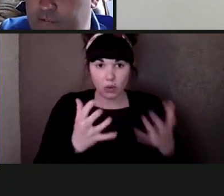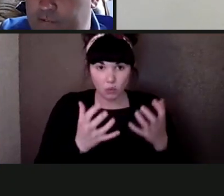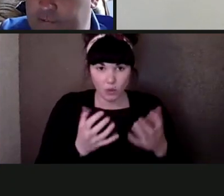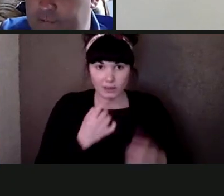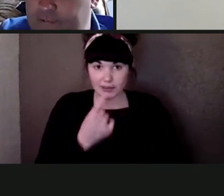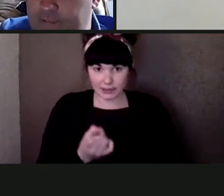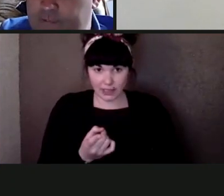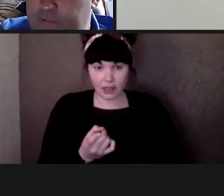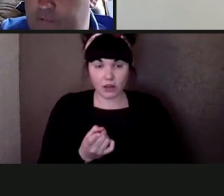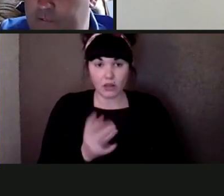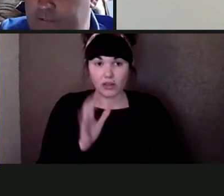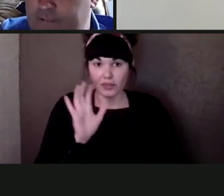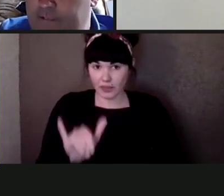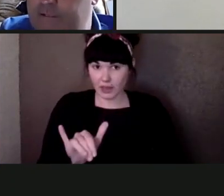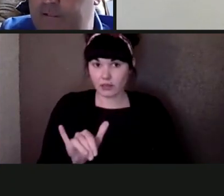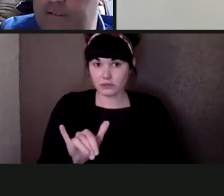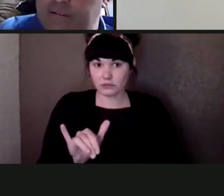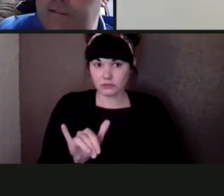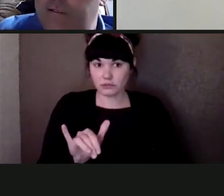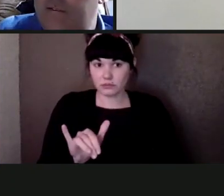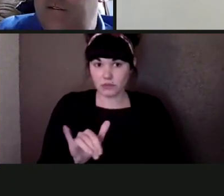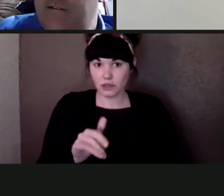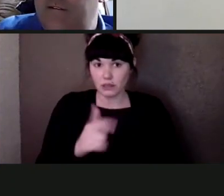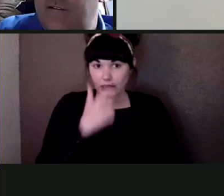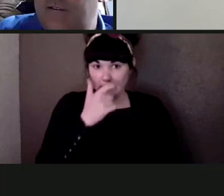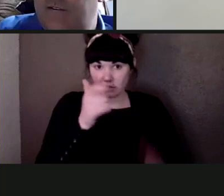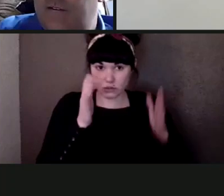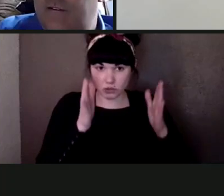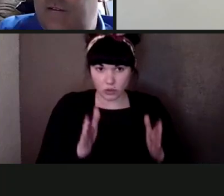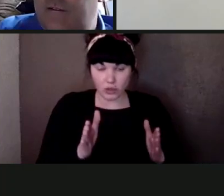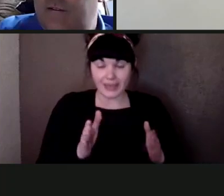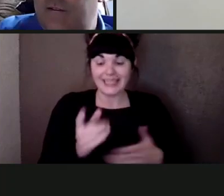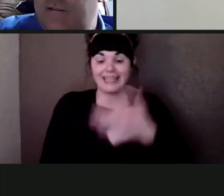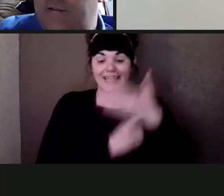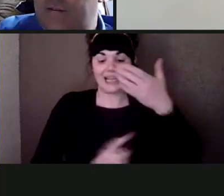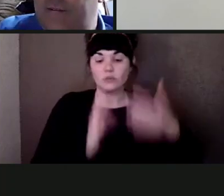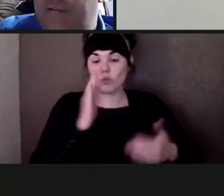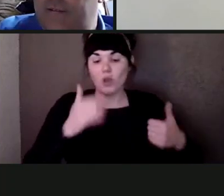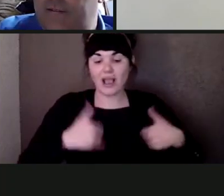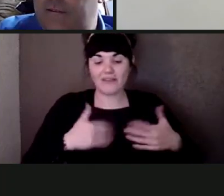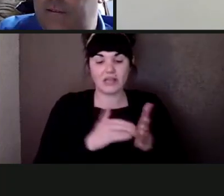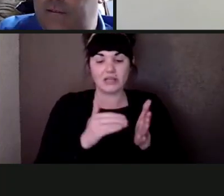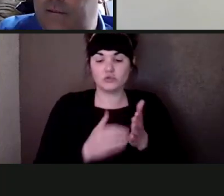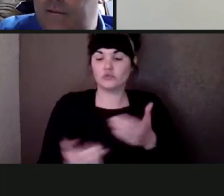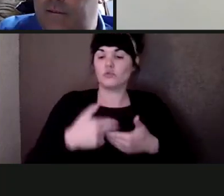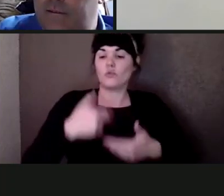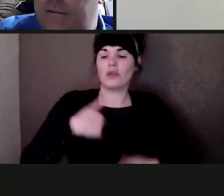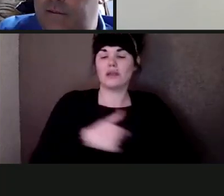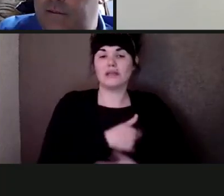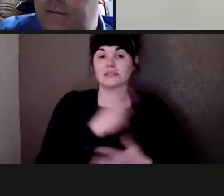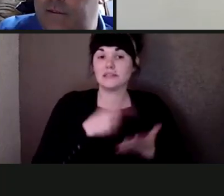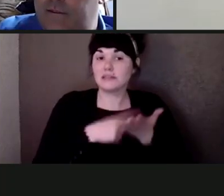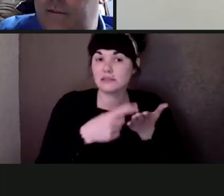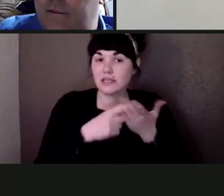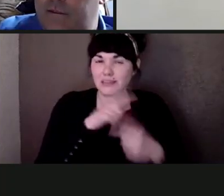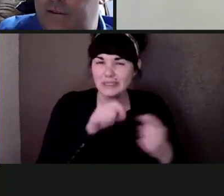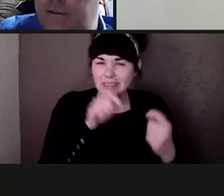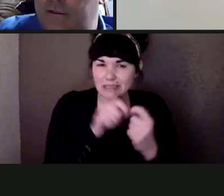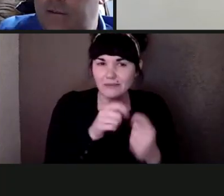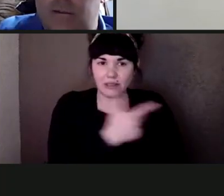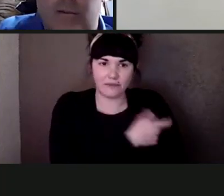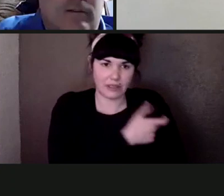some doctors on next week specifically to talk about the vaccine and, um, and